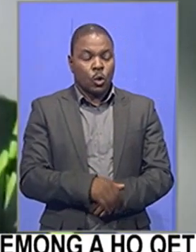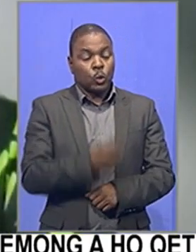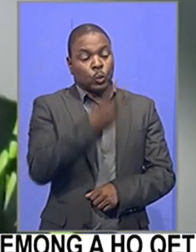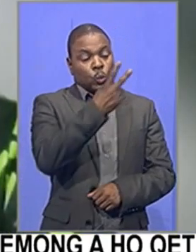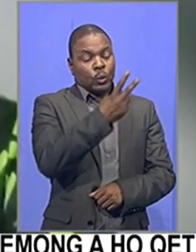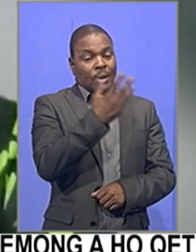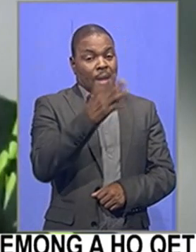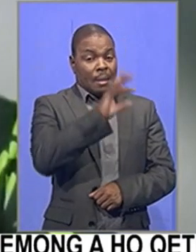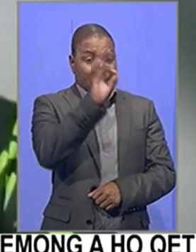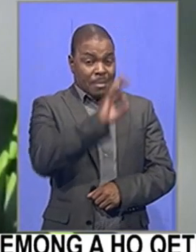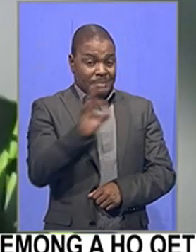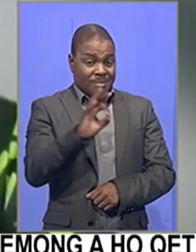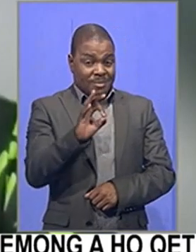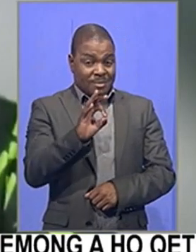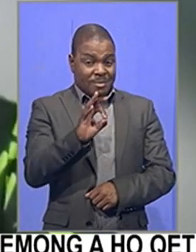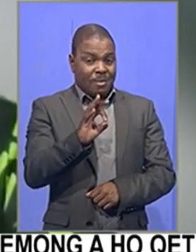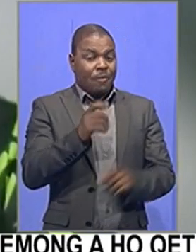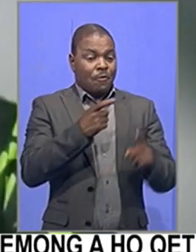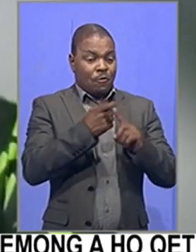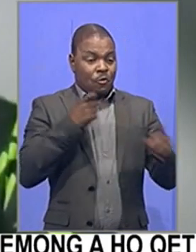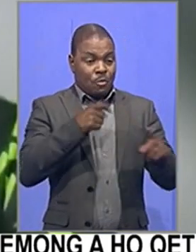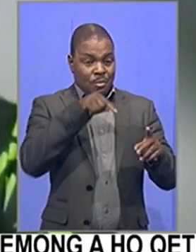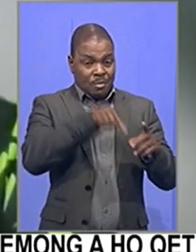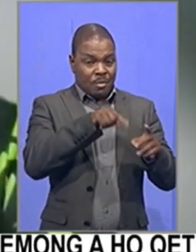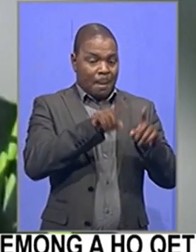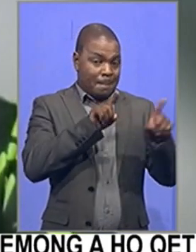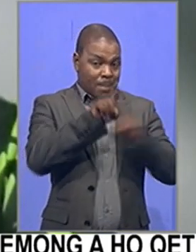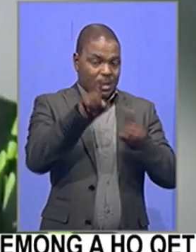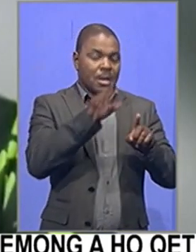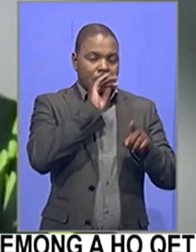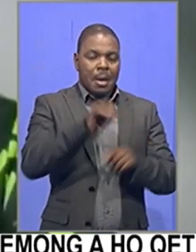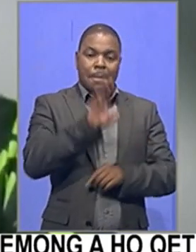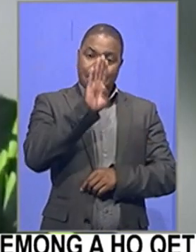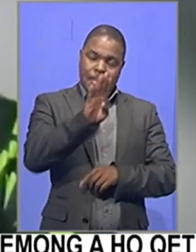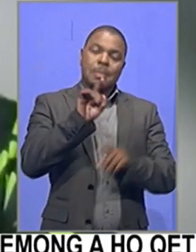percent year percentage year in akiri bachelor passes